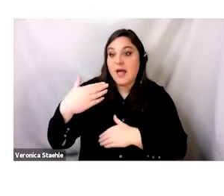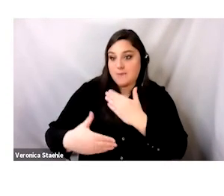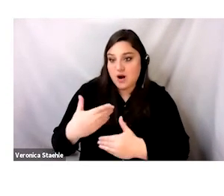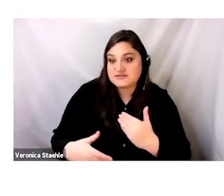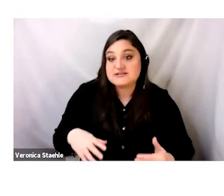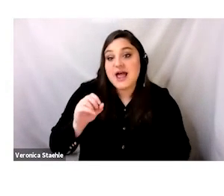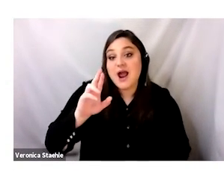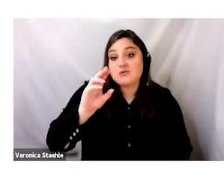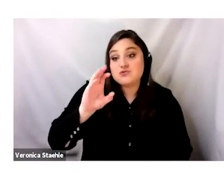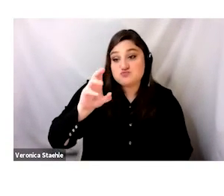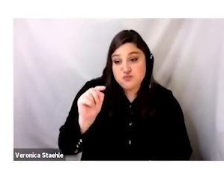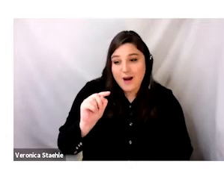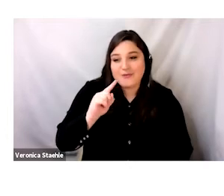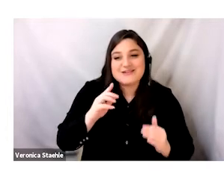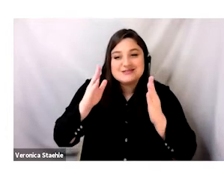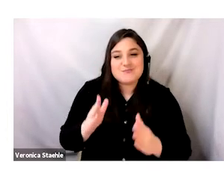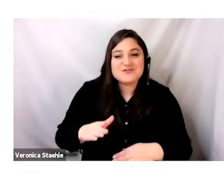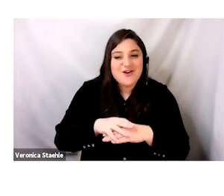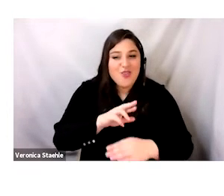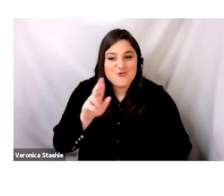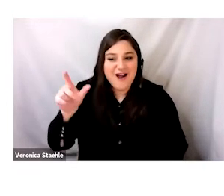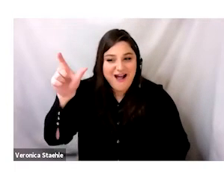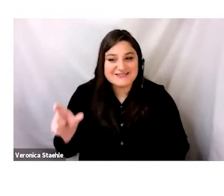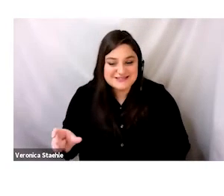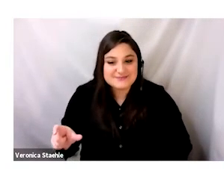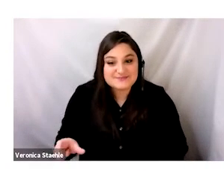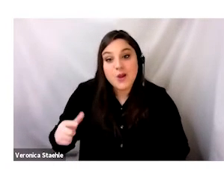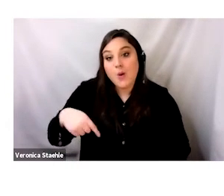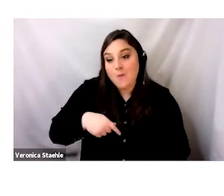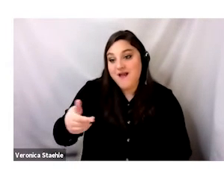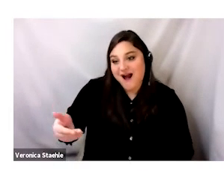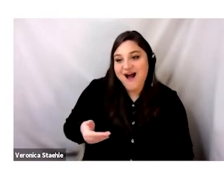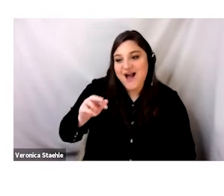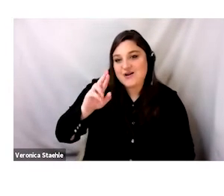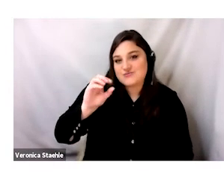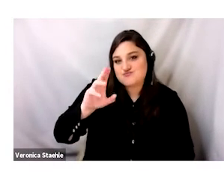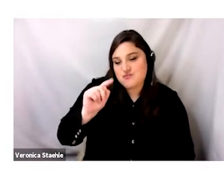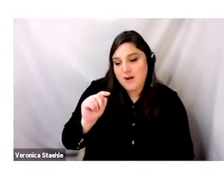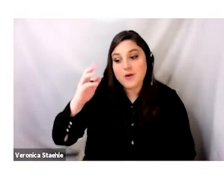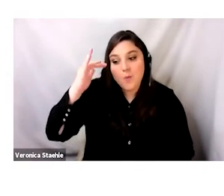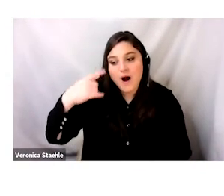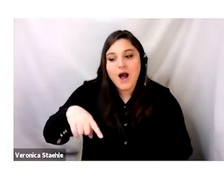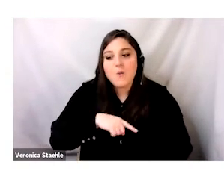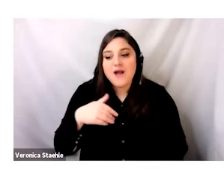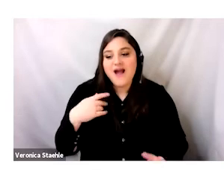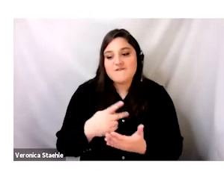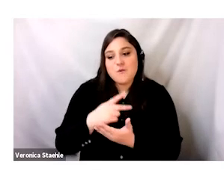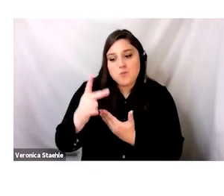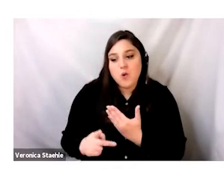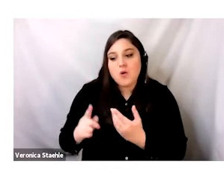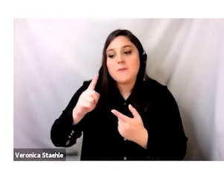person you see on the right hand side of this photo, we actually hired him. We have a program called the Community